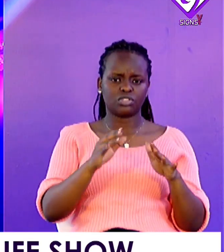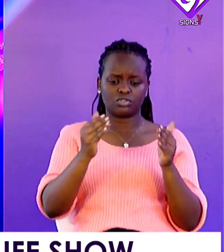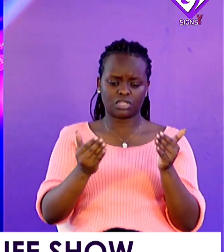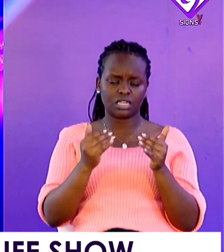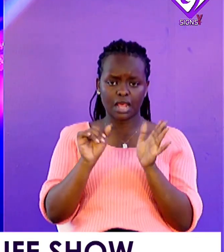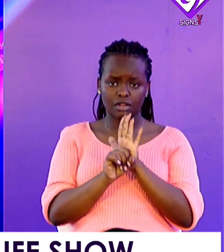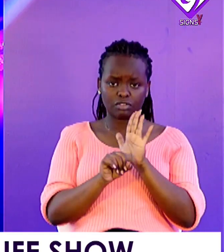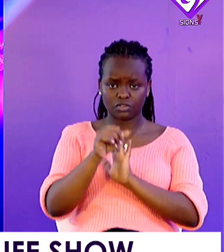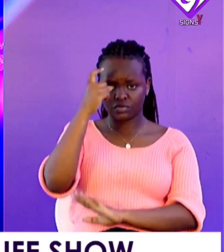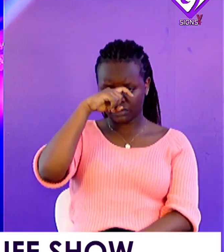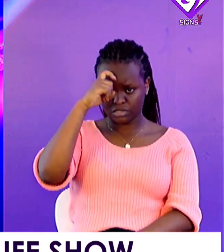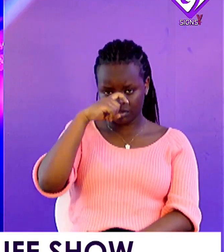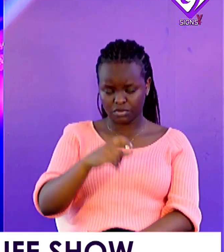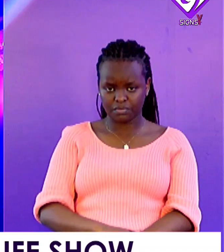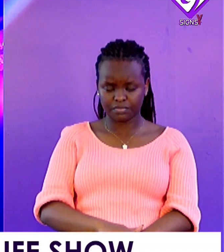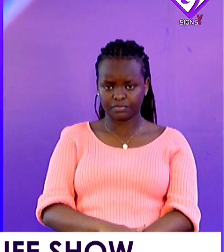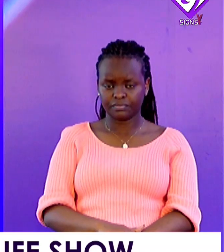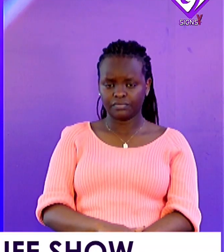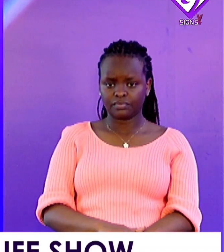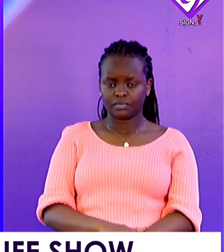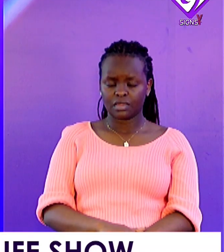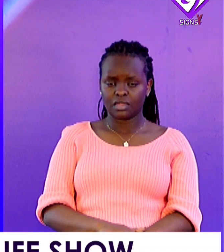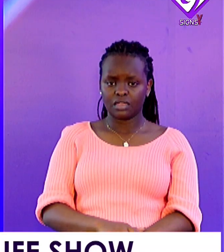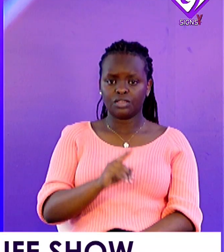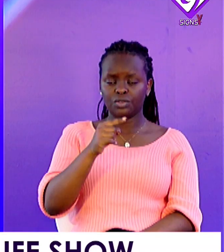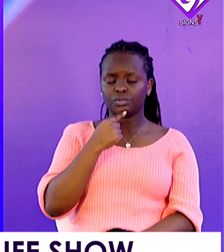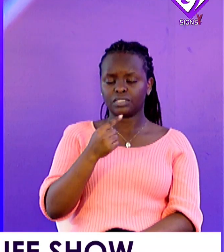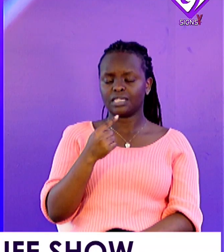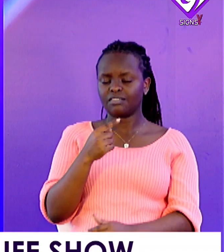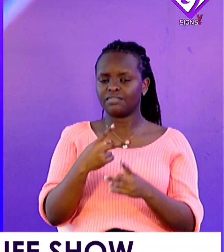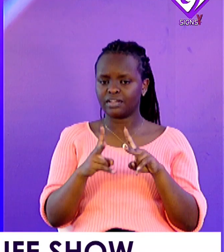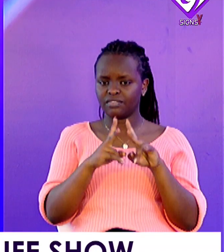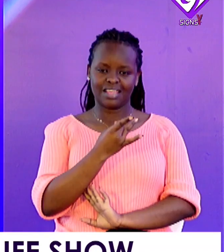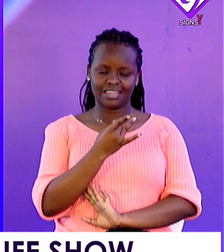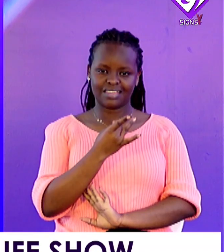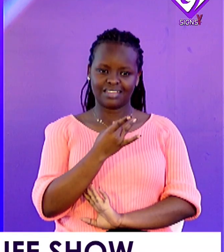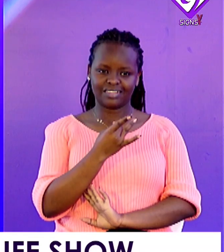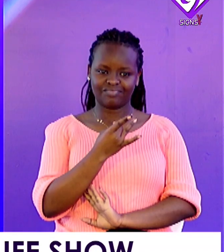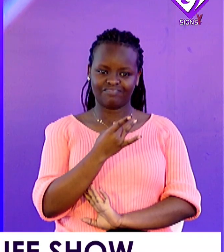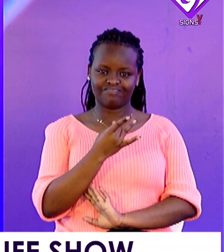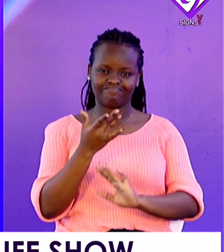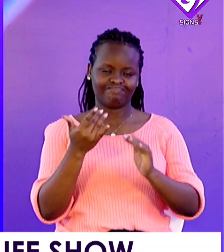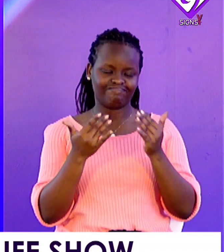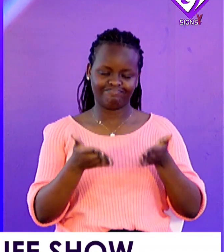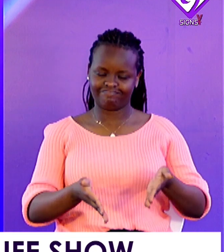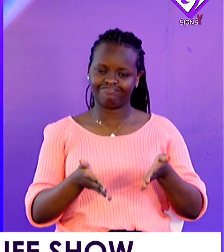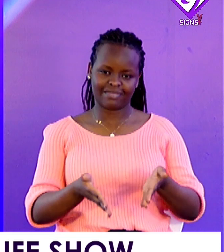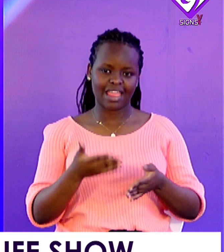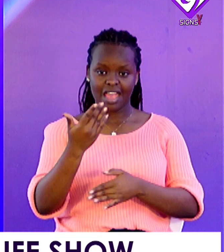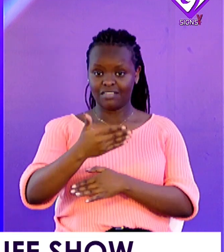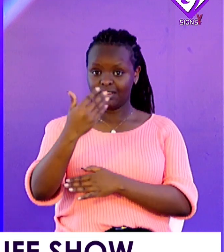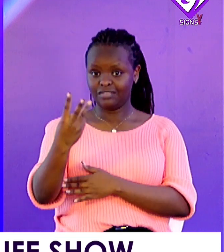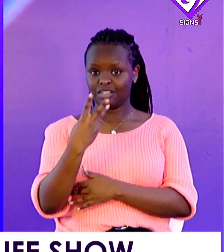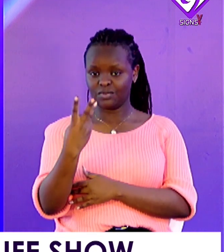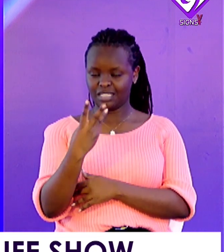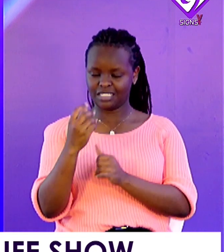wisdom. that's true. Yeah. You've mentioned very key words there. Love being here every Wednesday